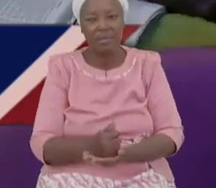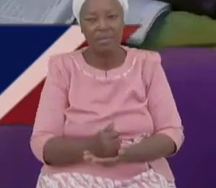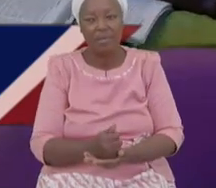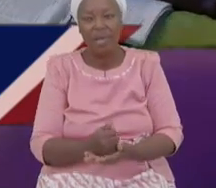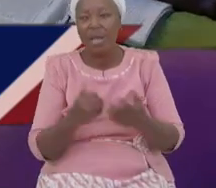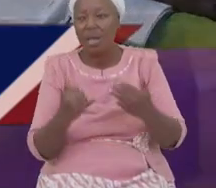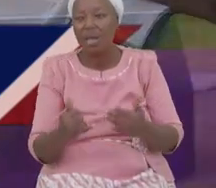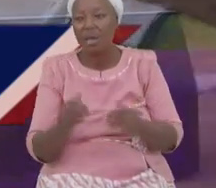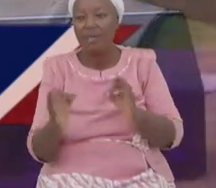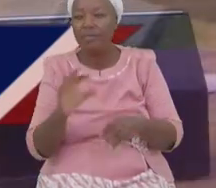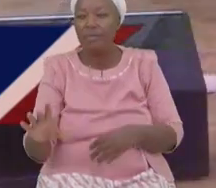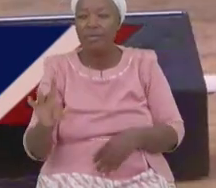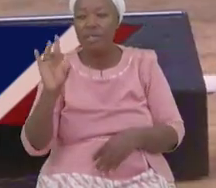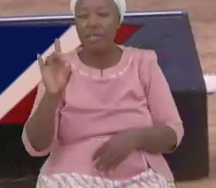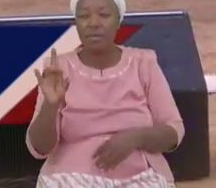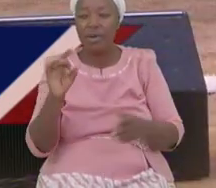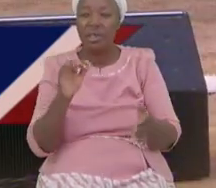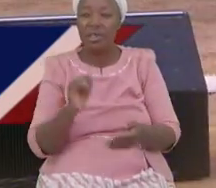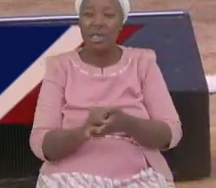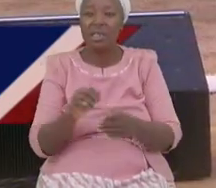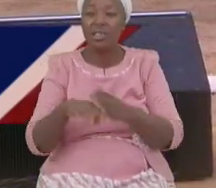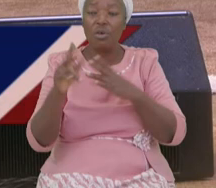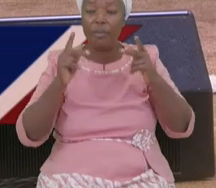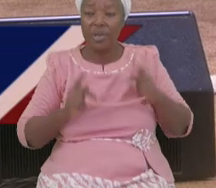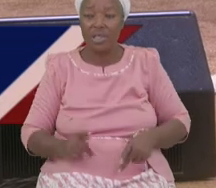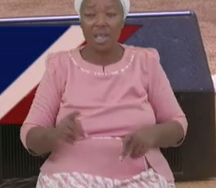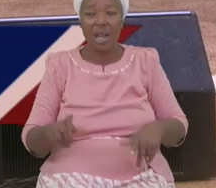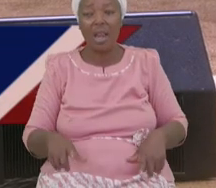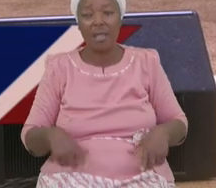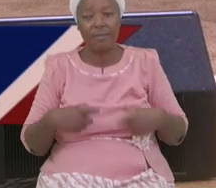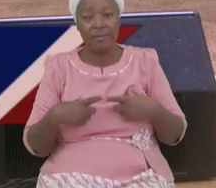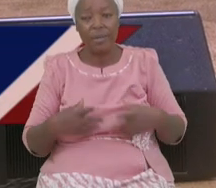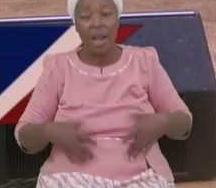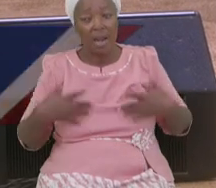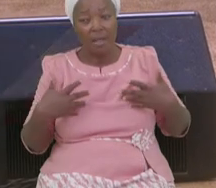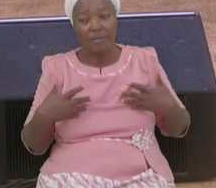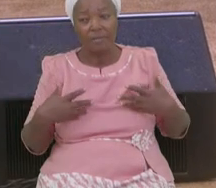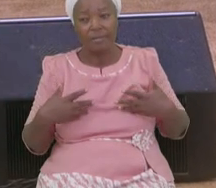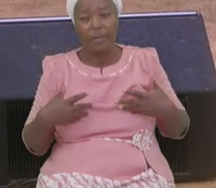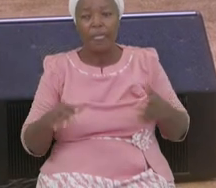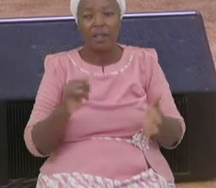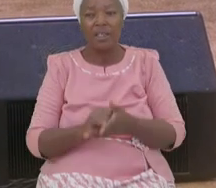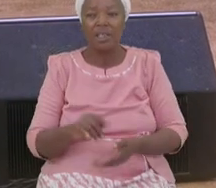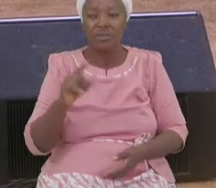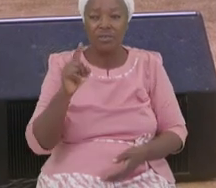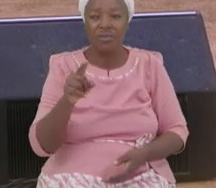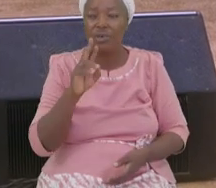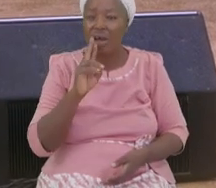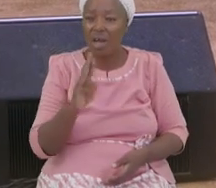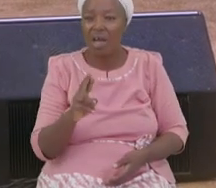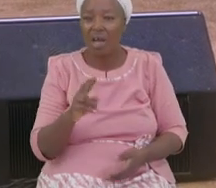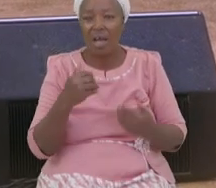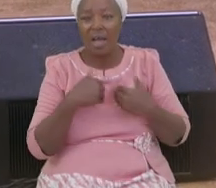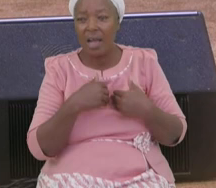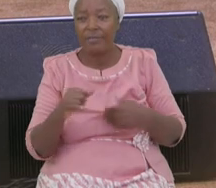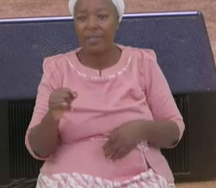you have discovered in your personal life that you are having